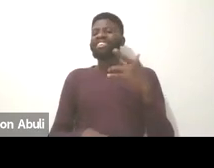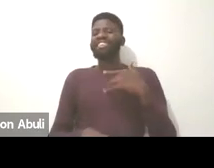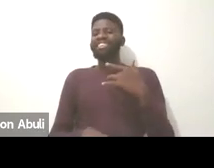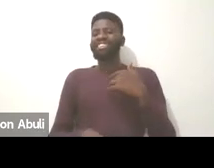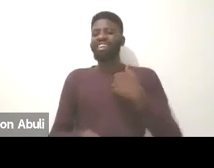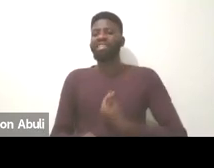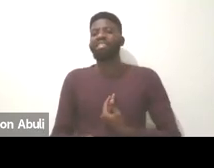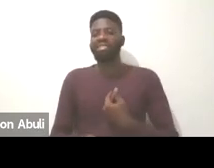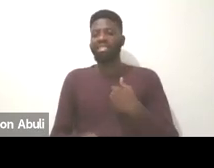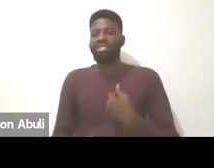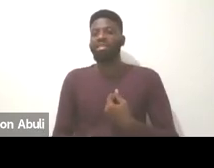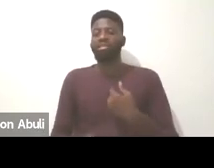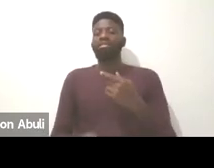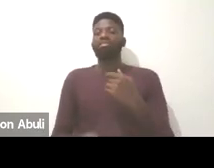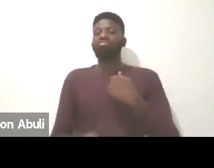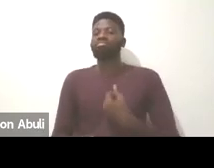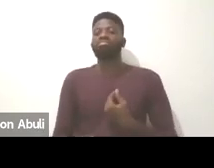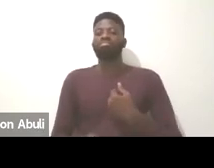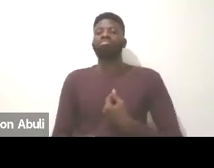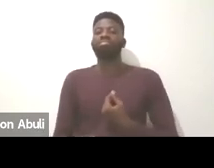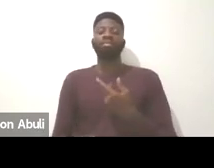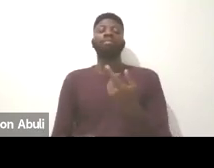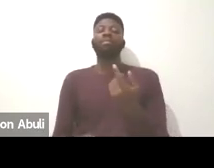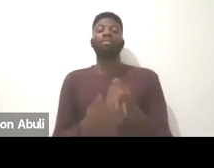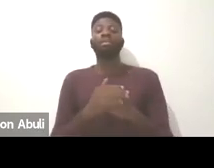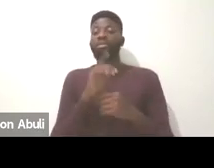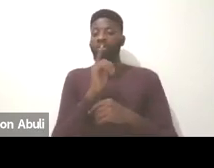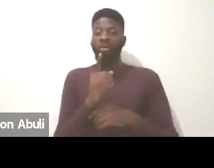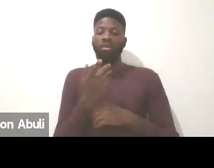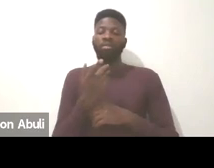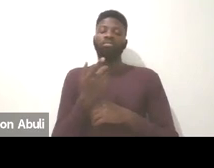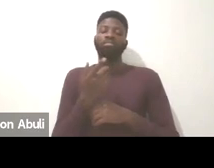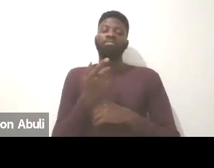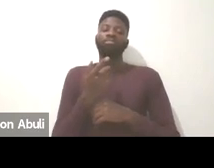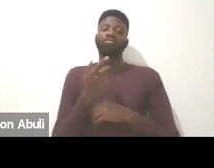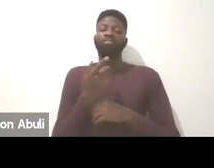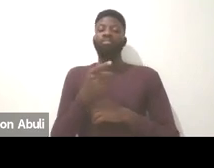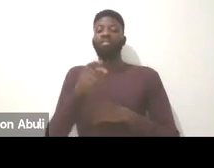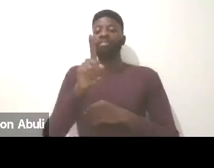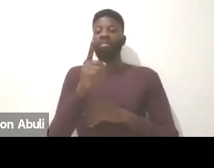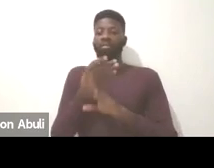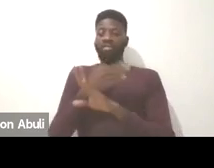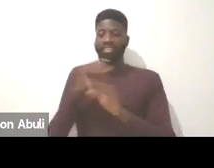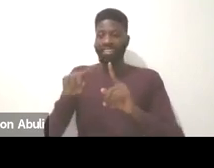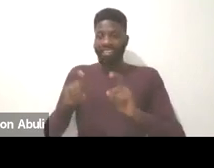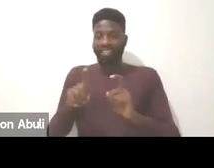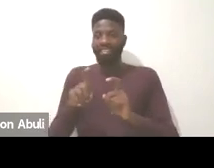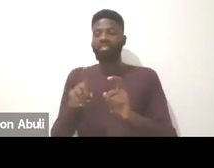tiresome. Inakuwa inachosha sana. So do a pre-test for all these